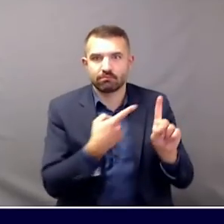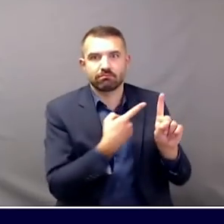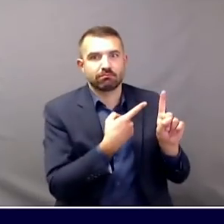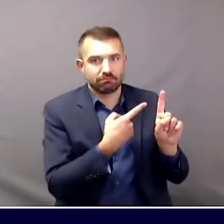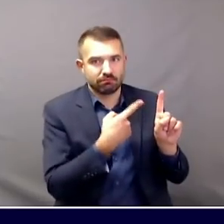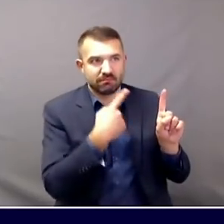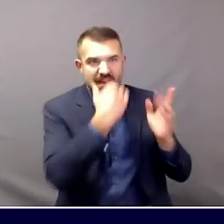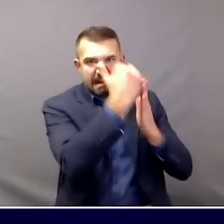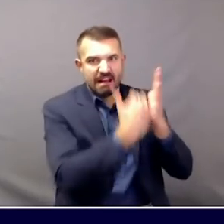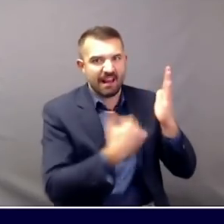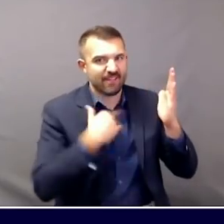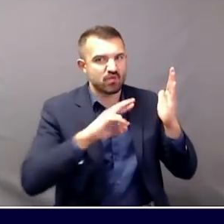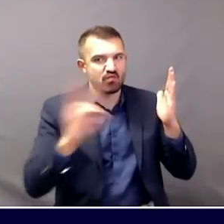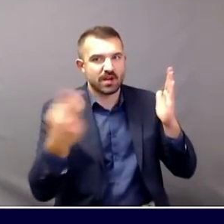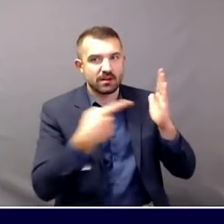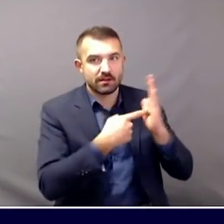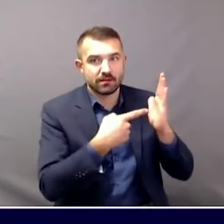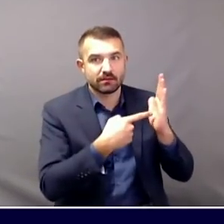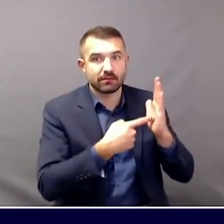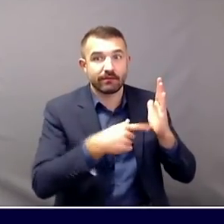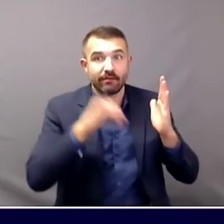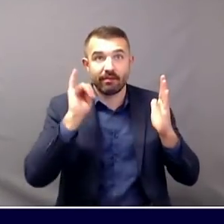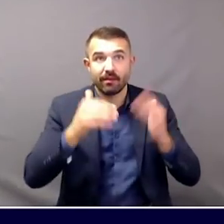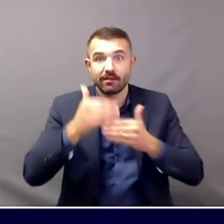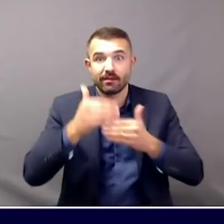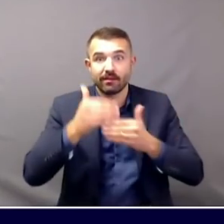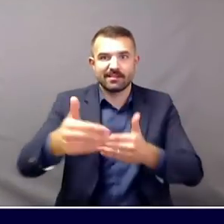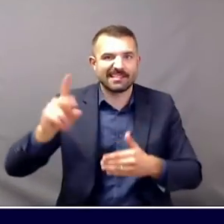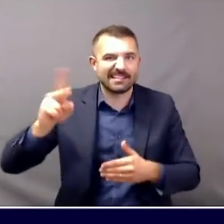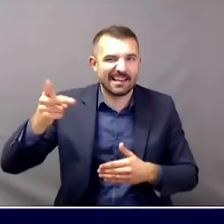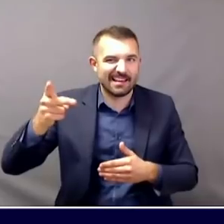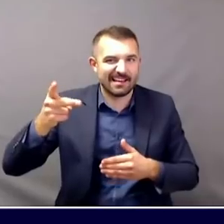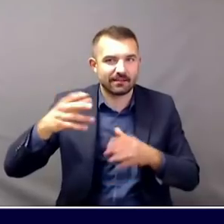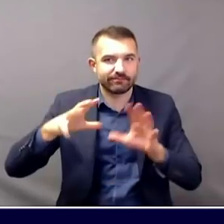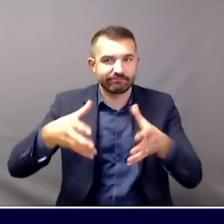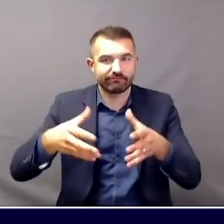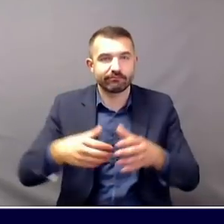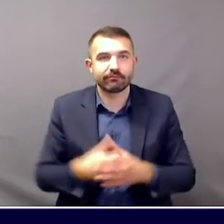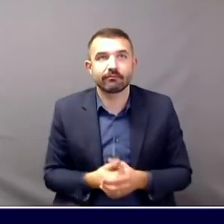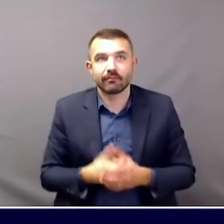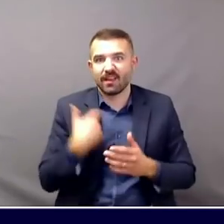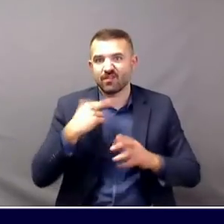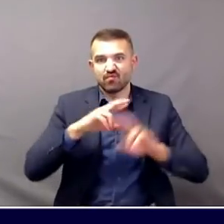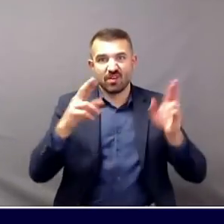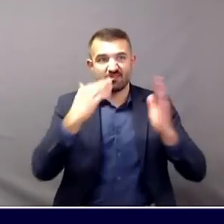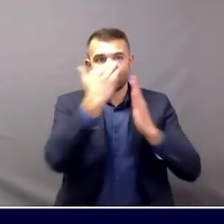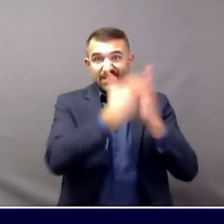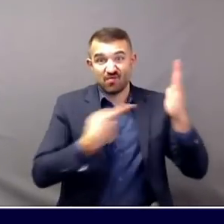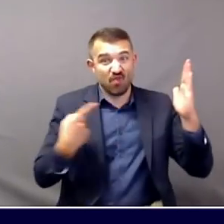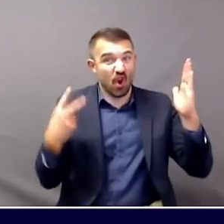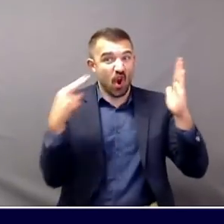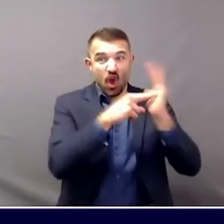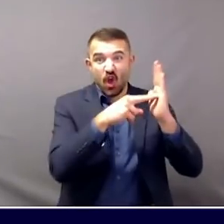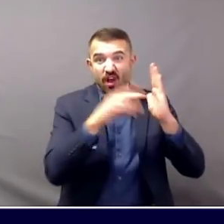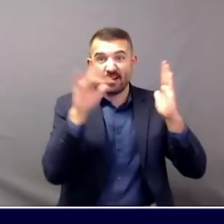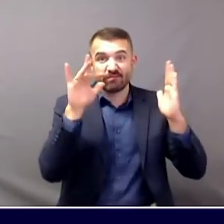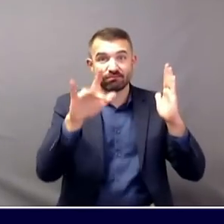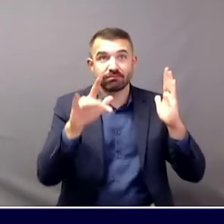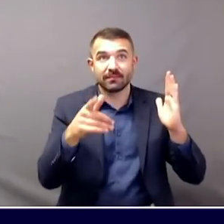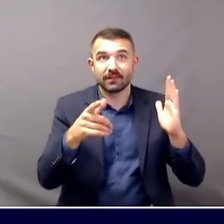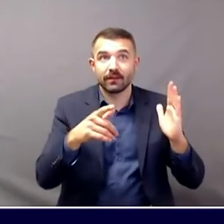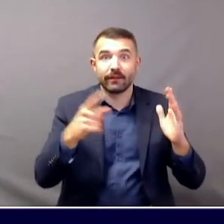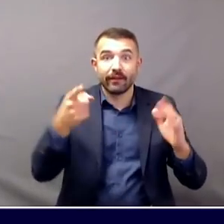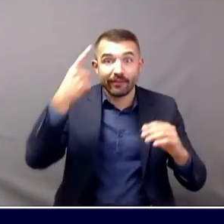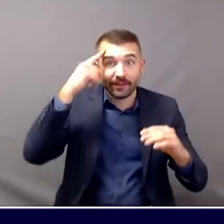2. That list is available. It includes who you would think it includes. It includes teachers,